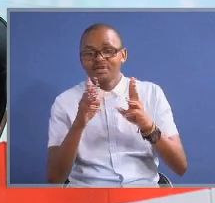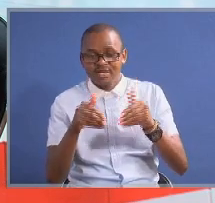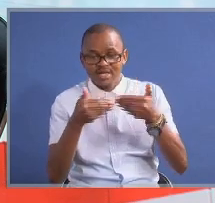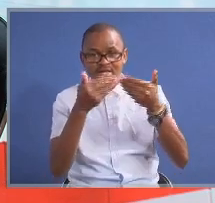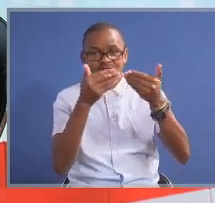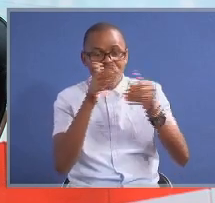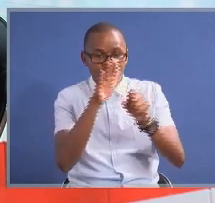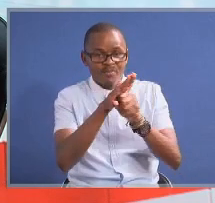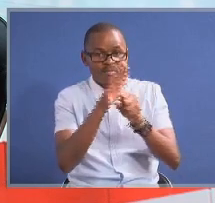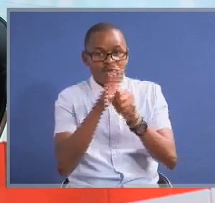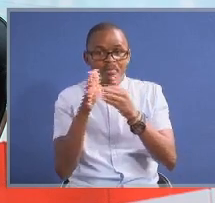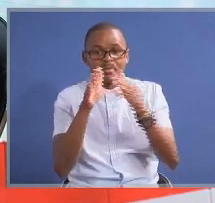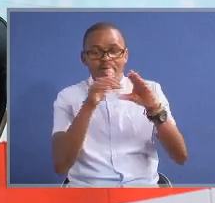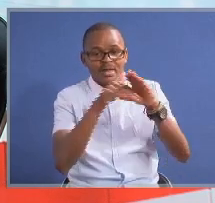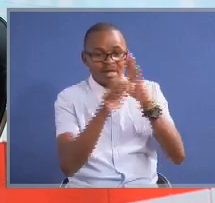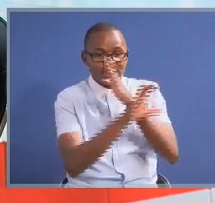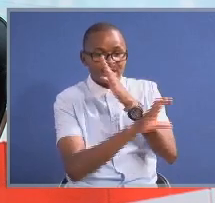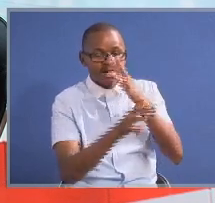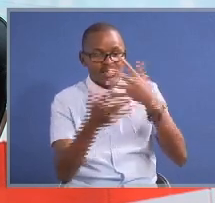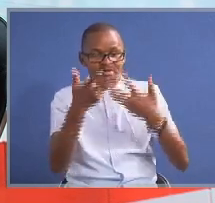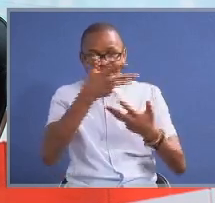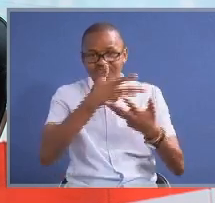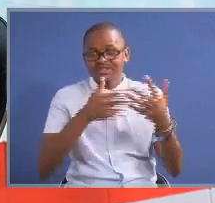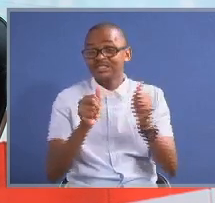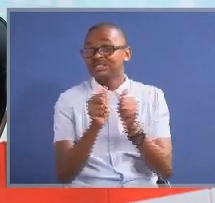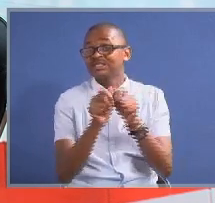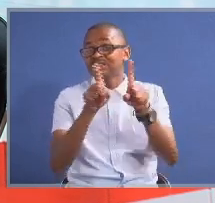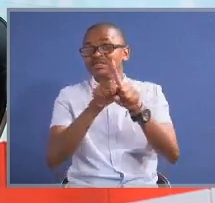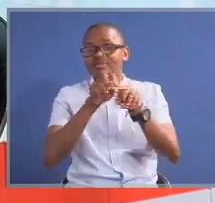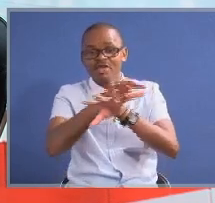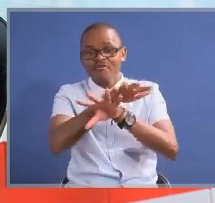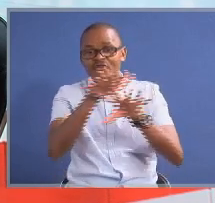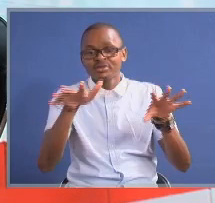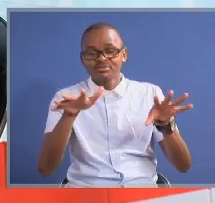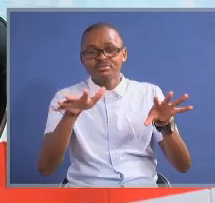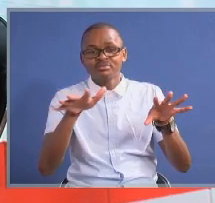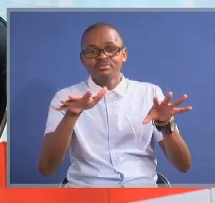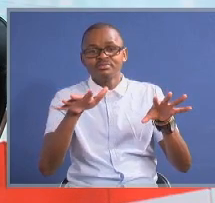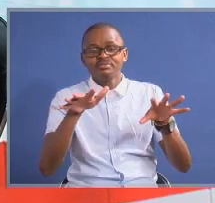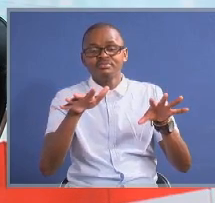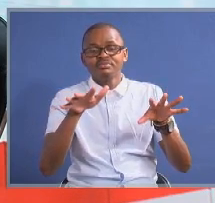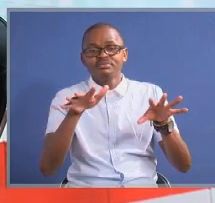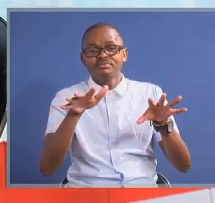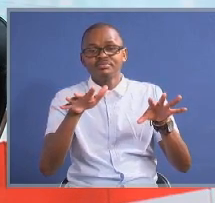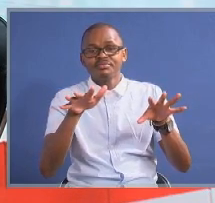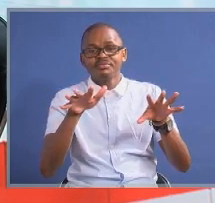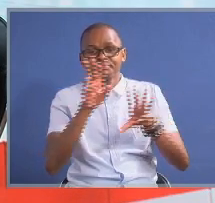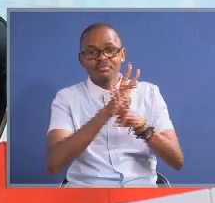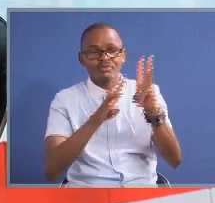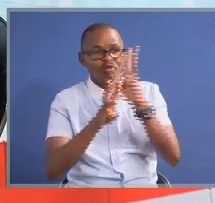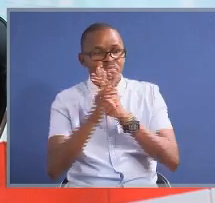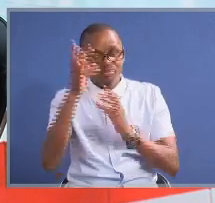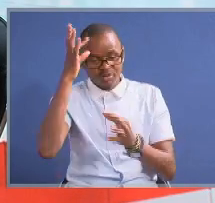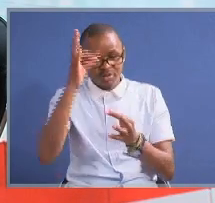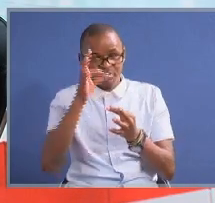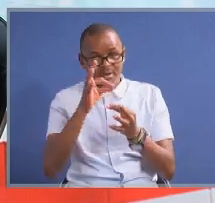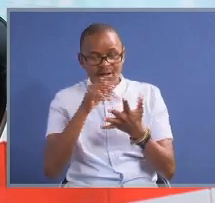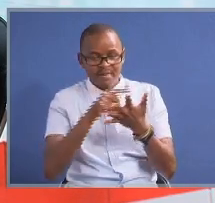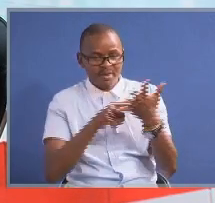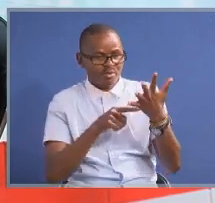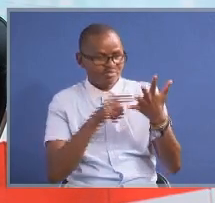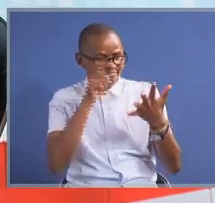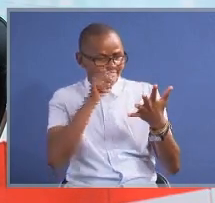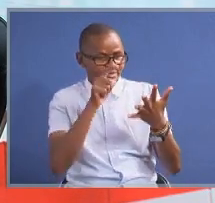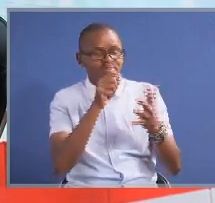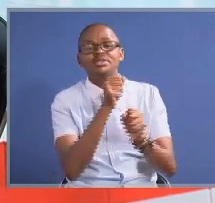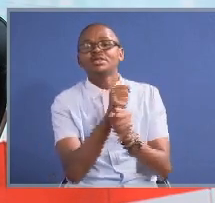Give a more chance of these countries to interact and also influence the global decisions about what need to be